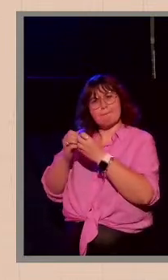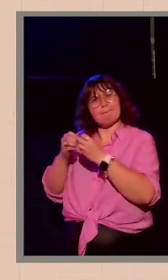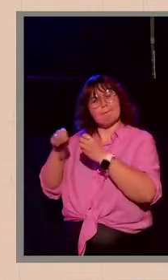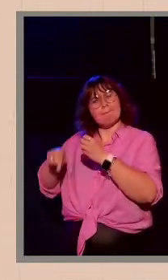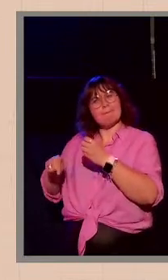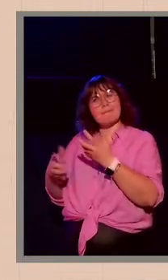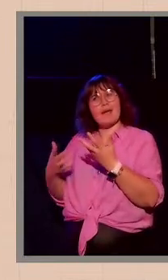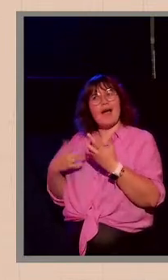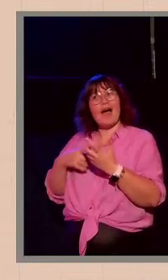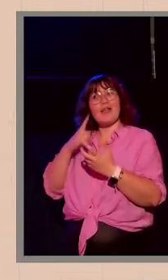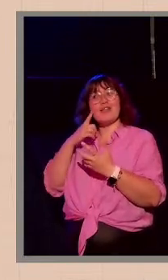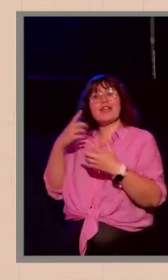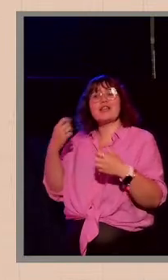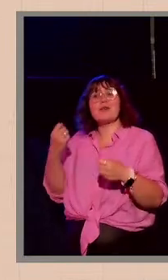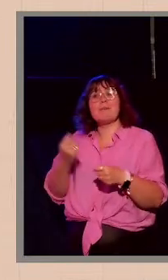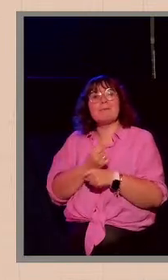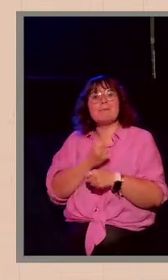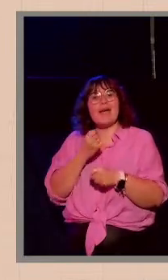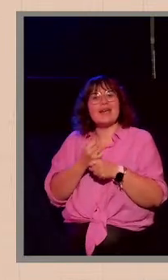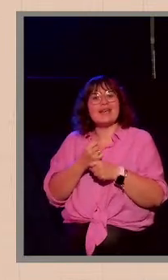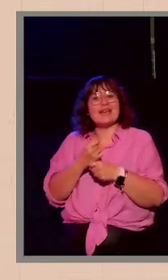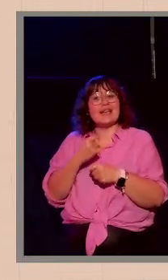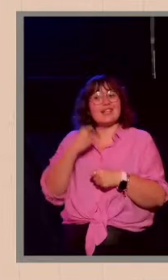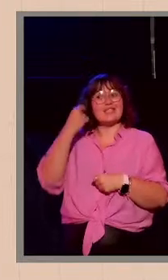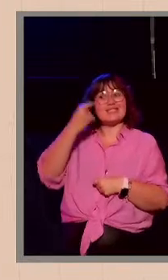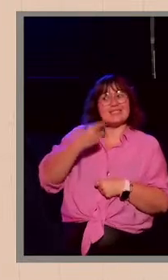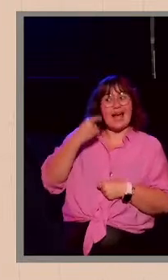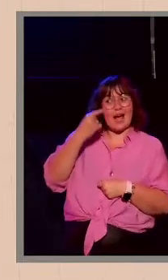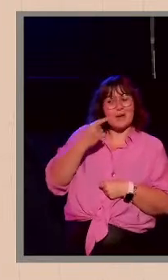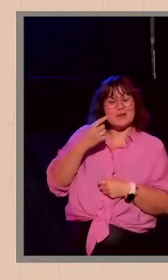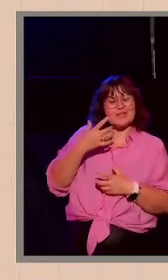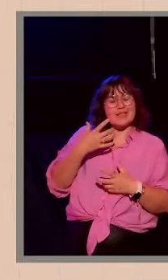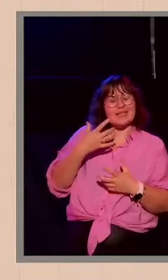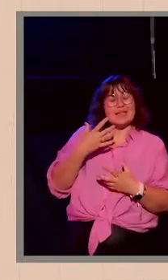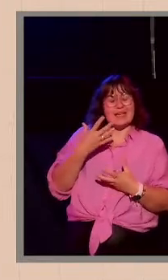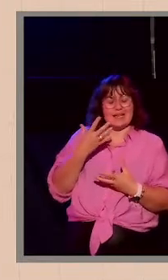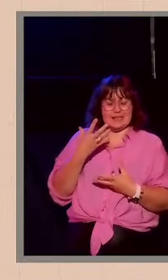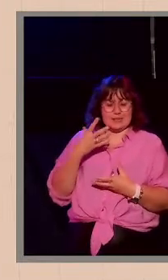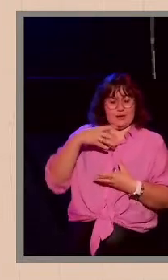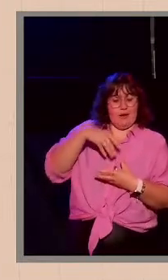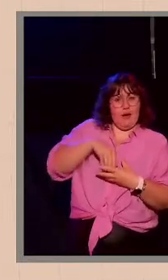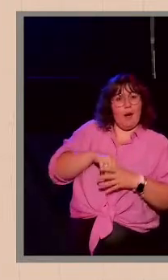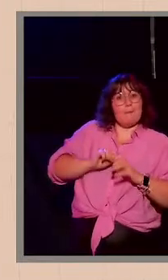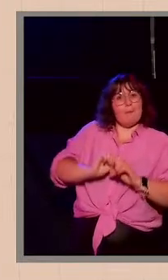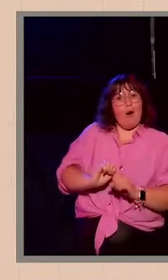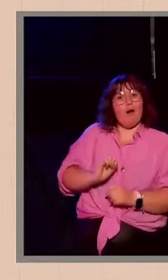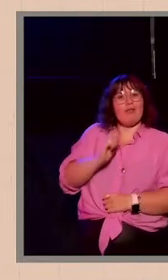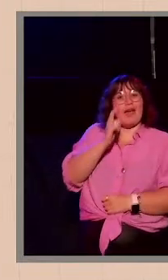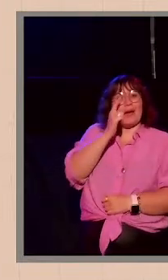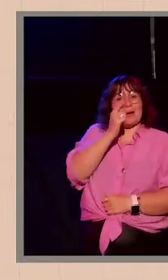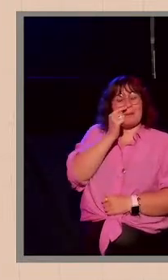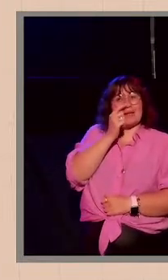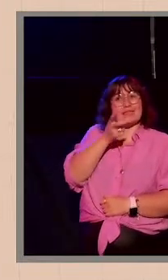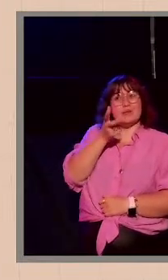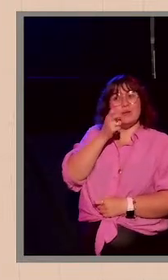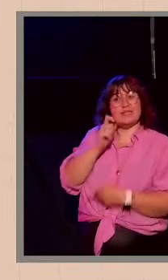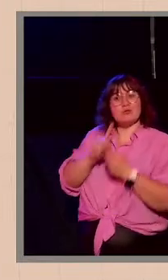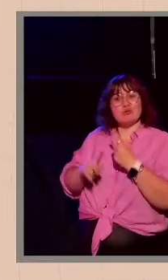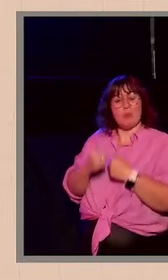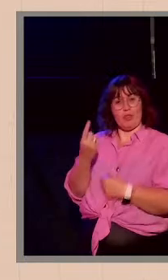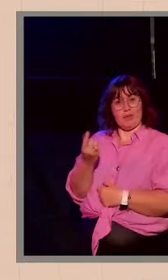the making of sound is intrinsically linked. It's intrinsically part of the capacity to listen and respond.